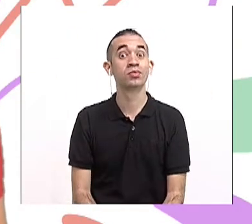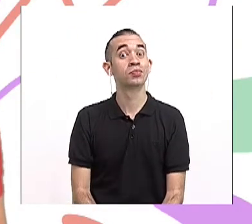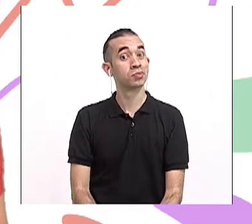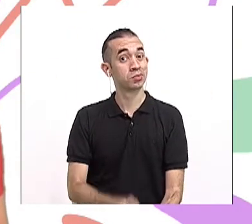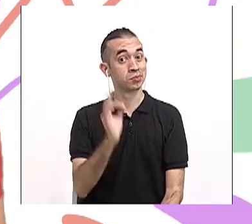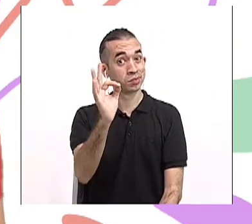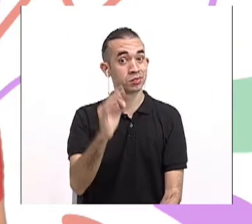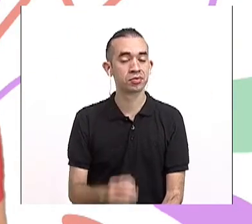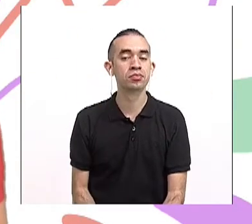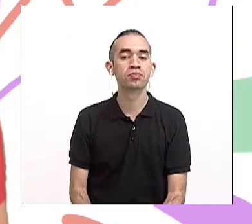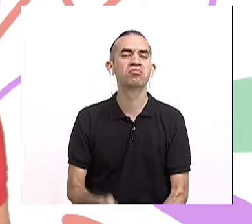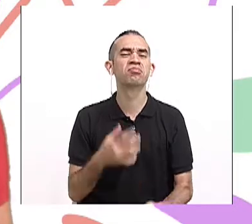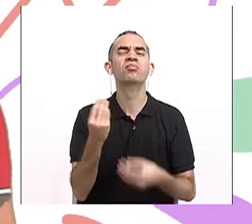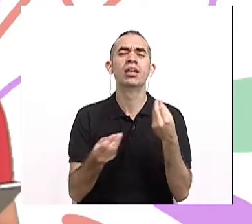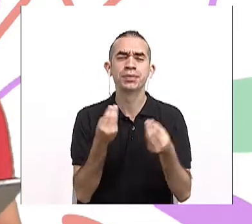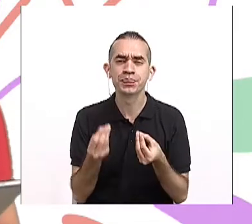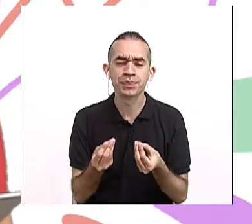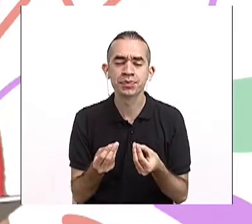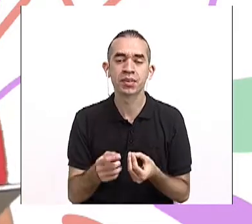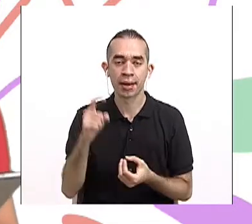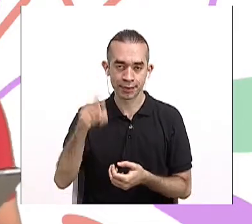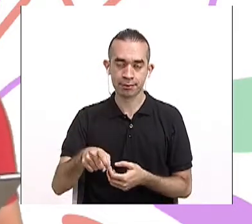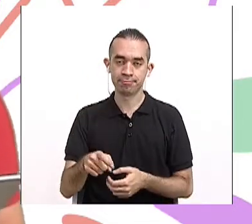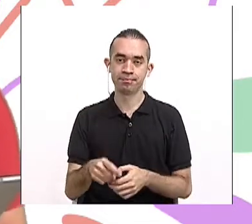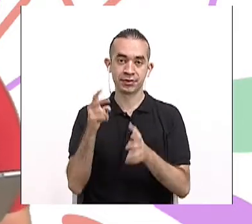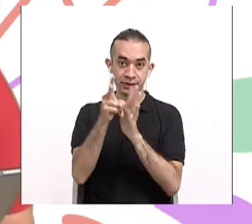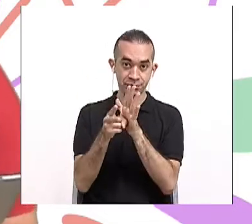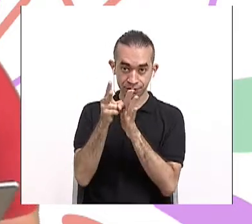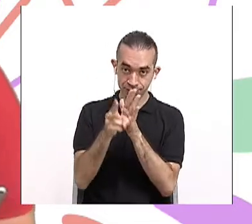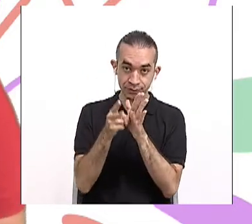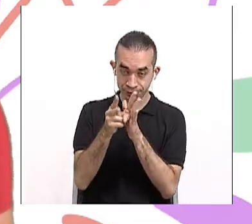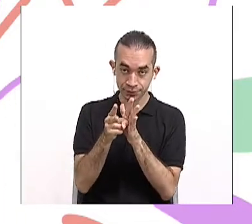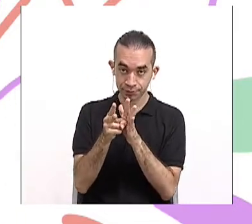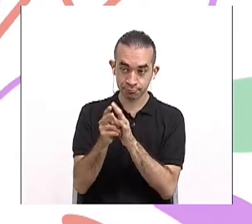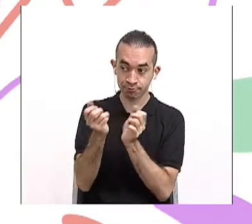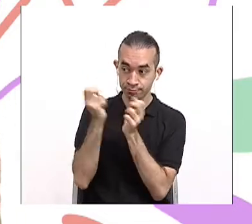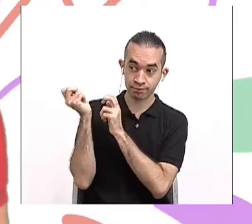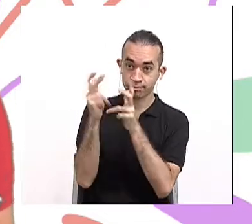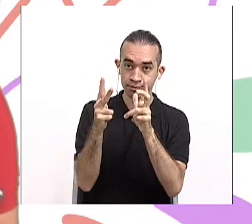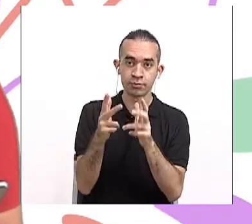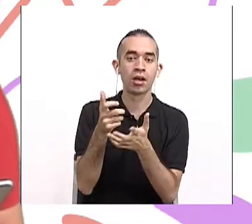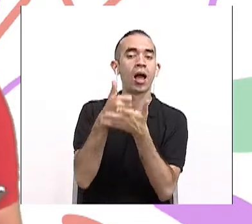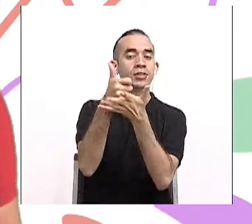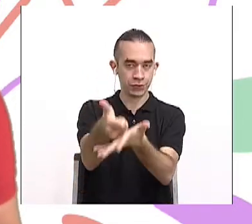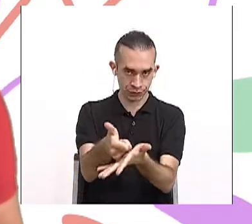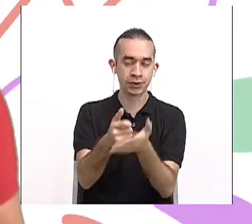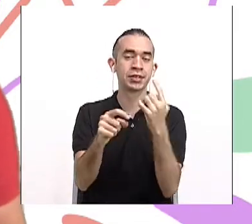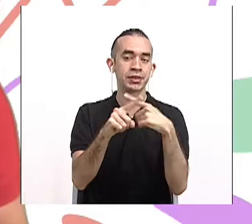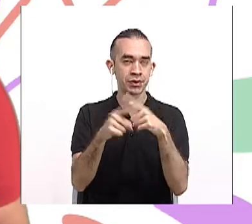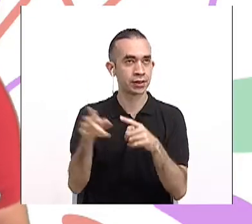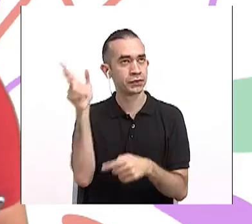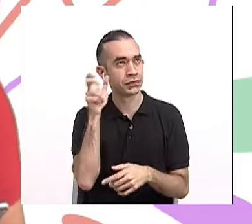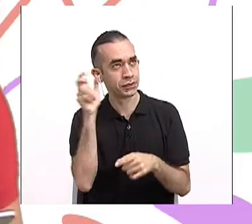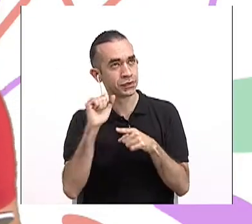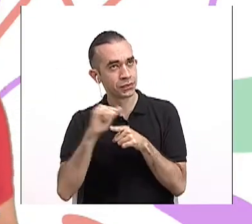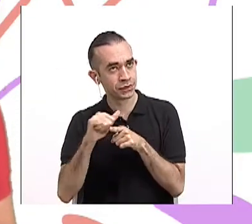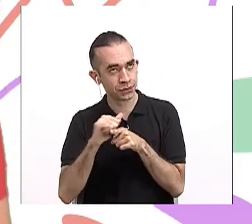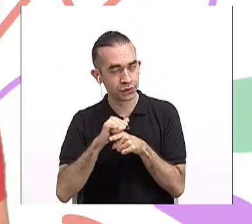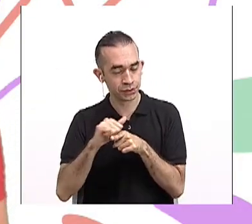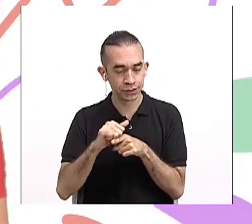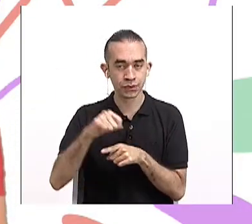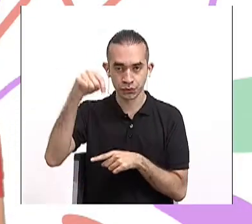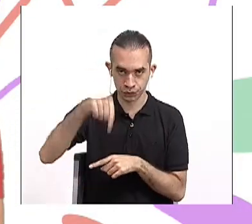Very good. What do you have to do? We're going to watch a video that is going to help us to complete the different listening tasks I prepared for